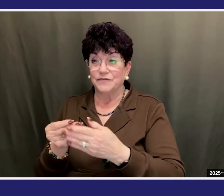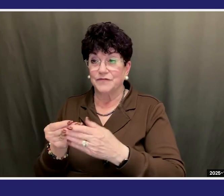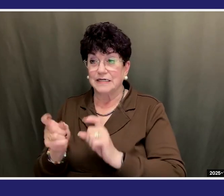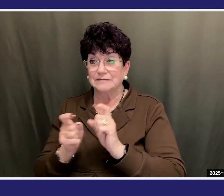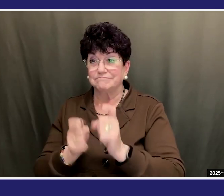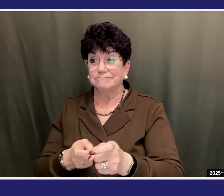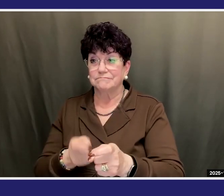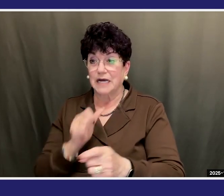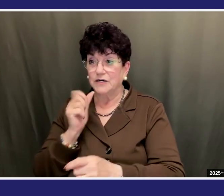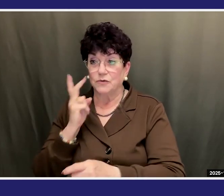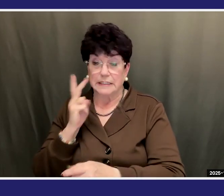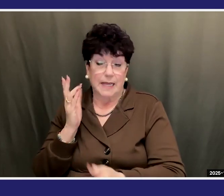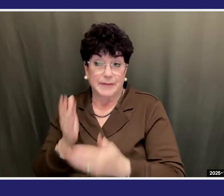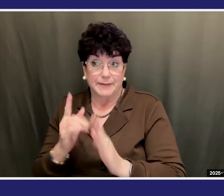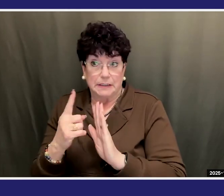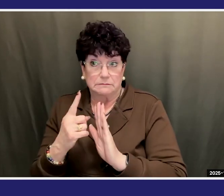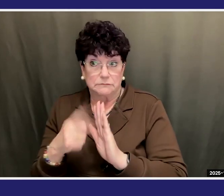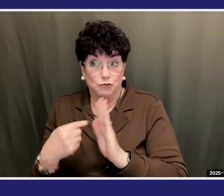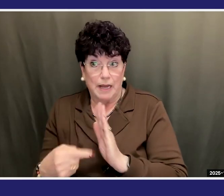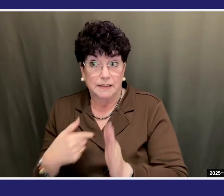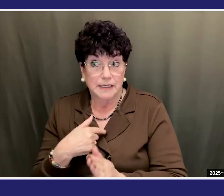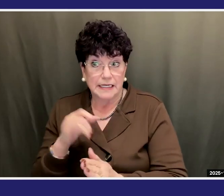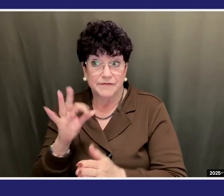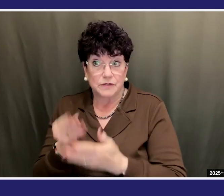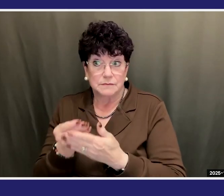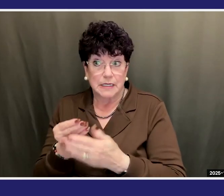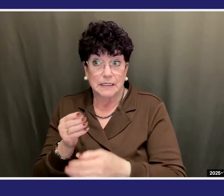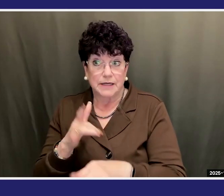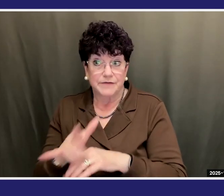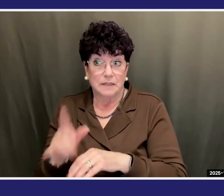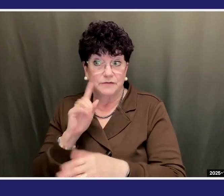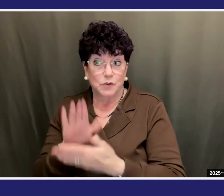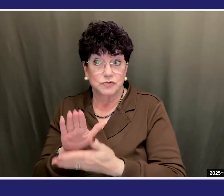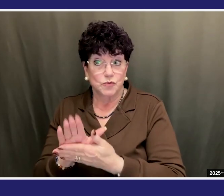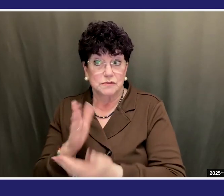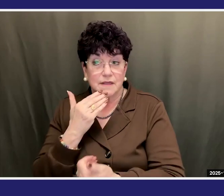don't see, and maybe you can correct me, where there's funding available for schools. Thank you.